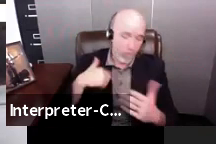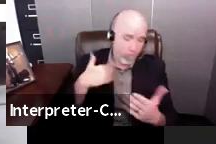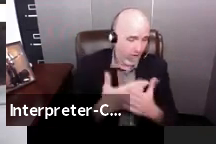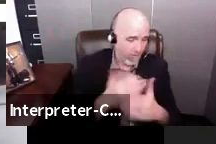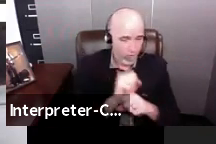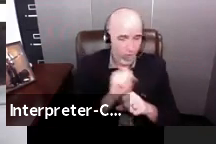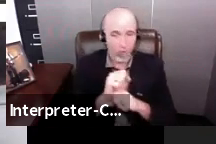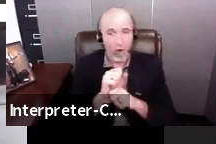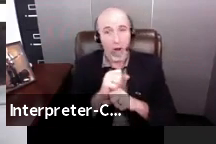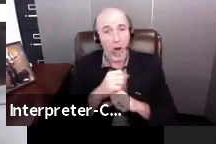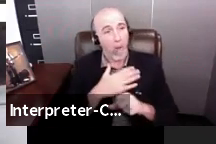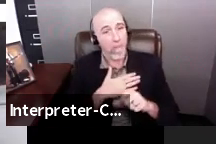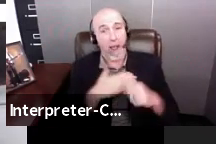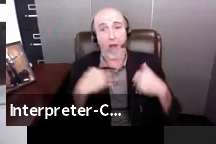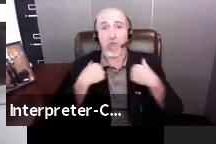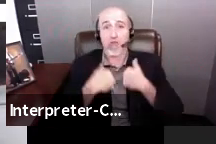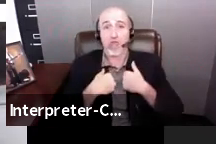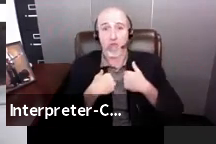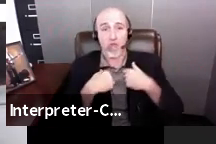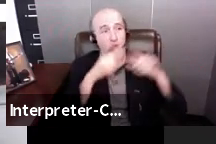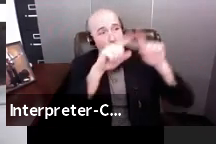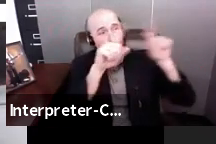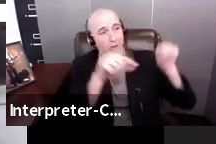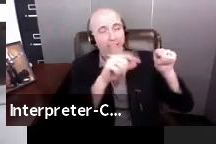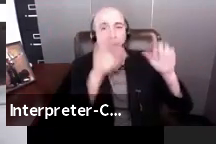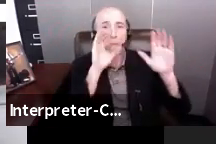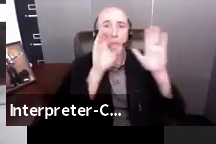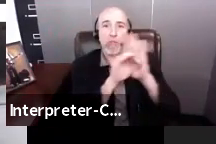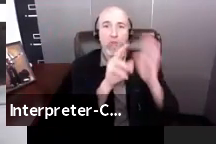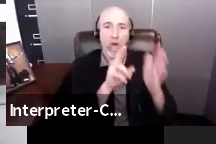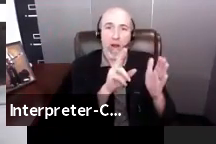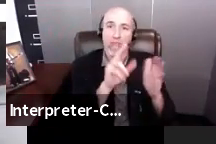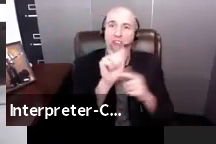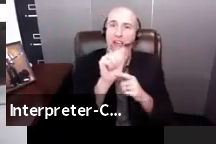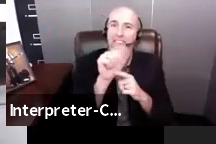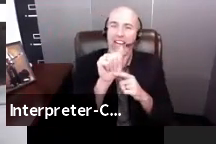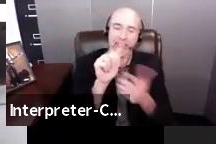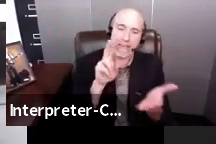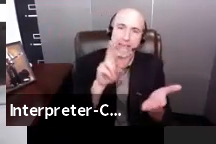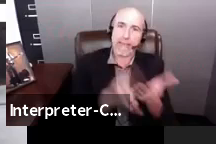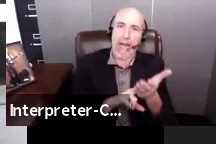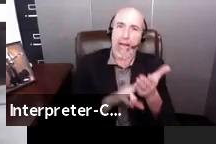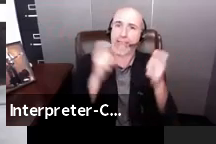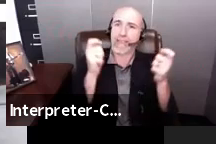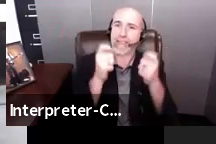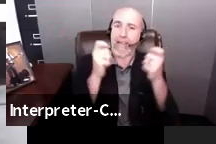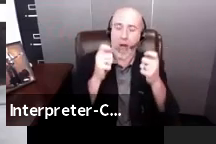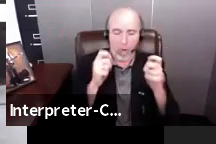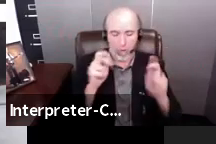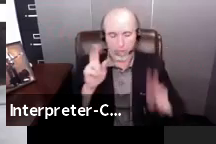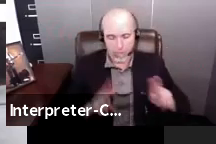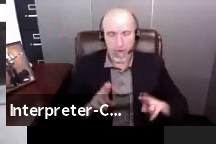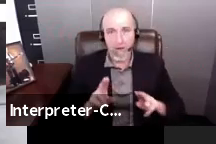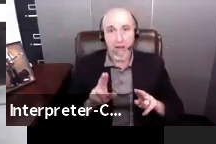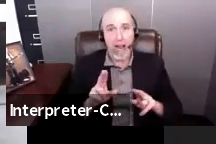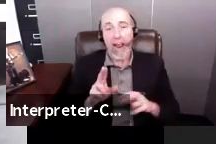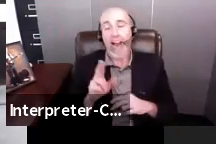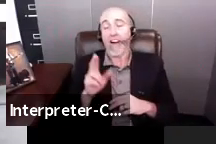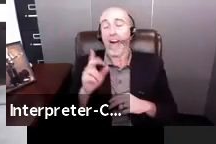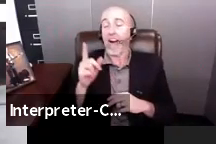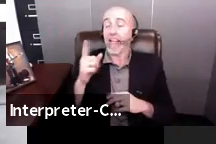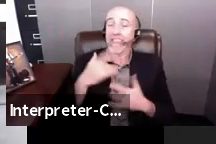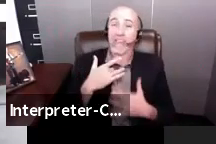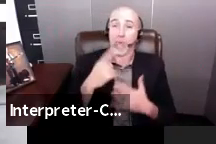up behind my coat rack is a picture of the signing ceremony of the Americans with Disabilities Act. My staff know that I often say anytime something